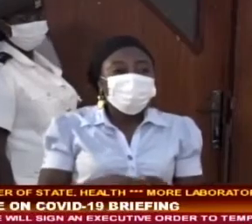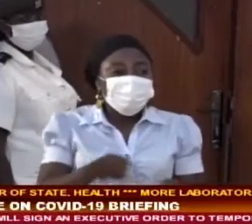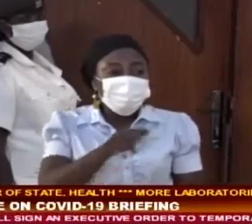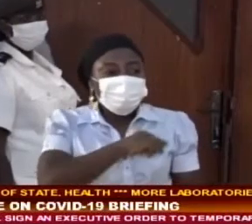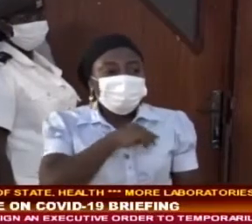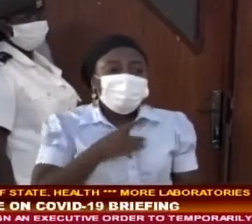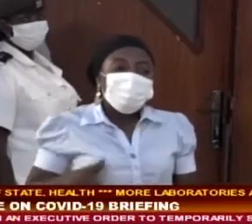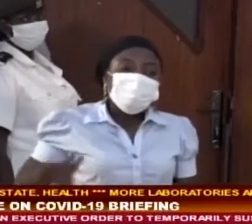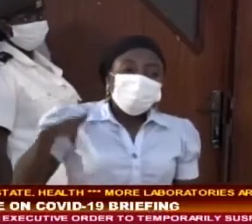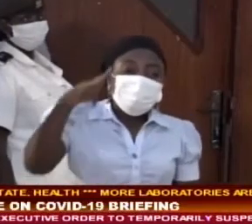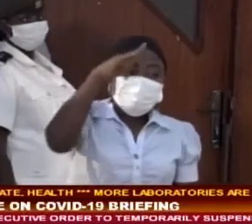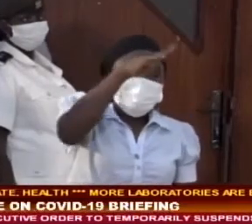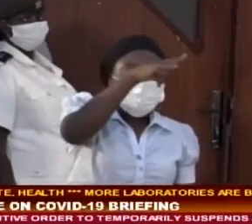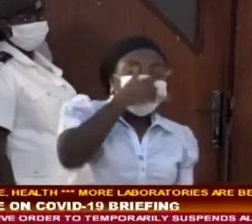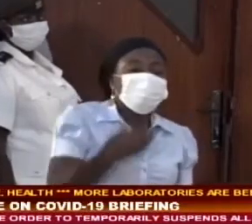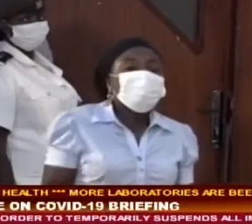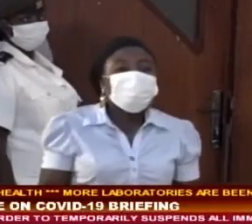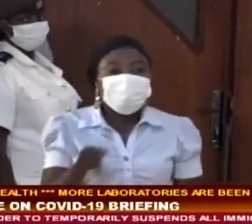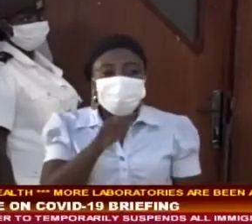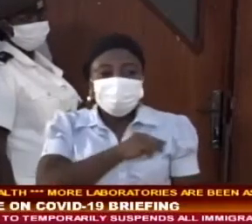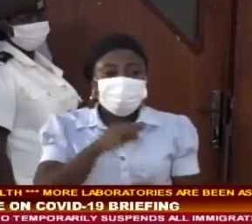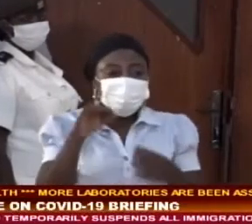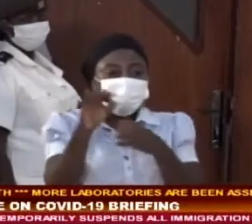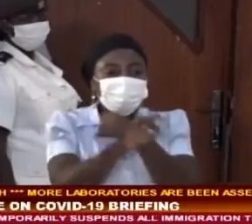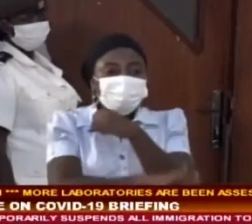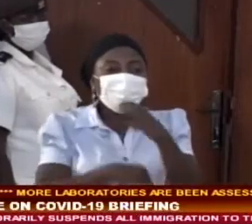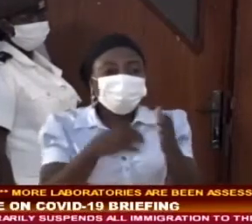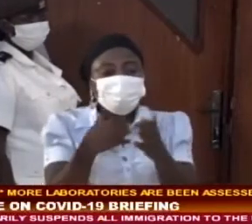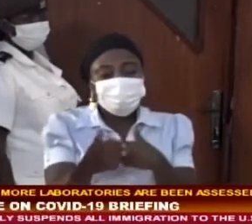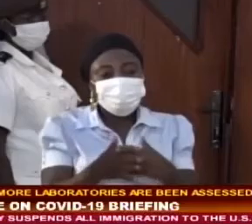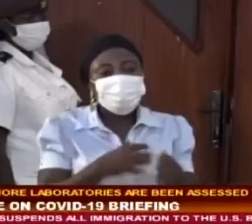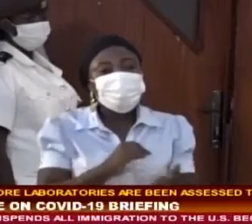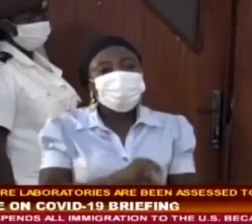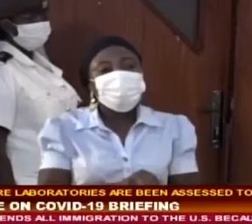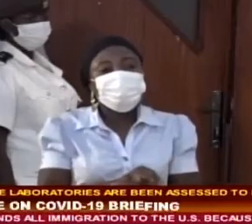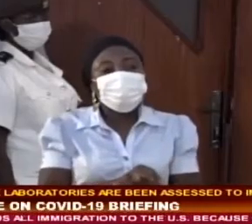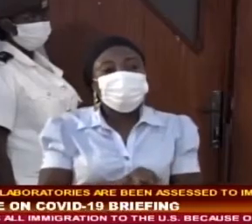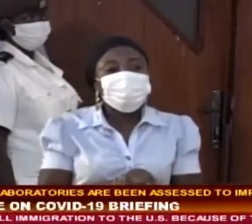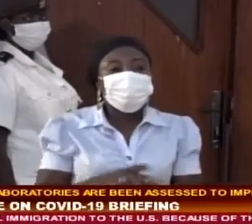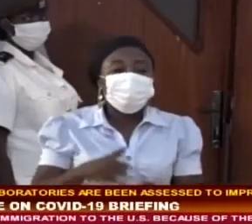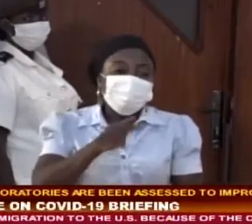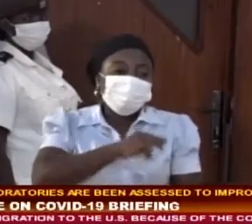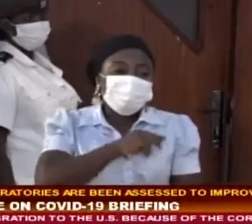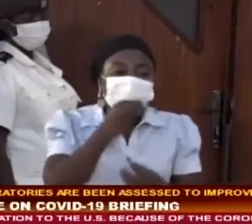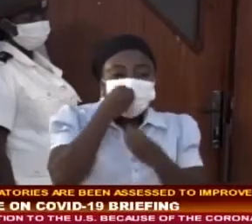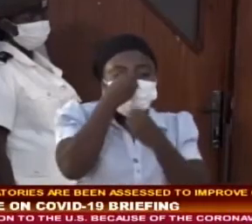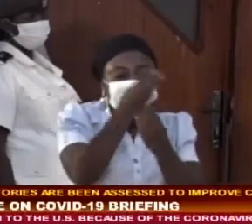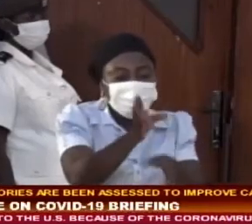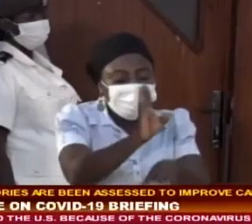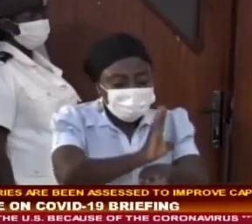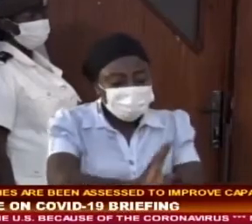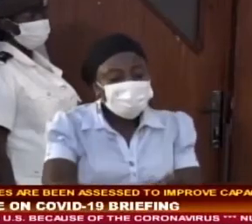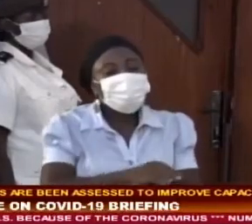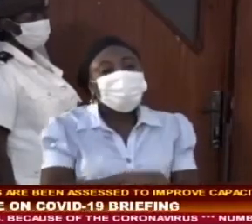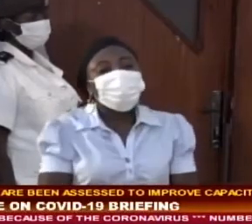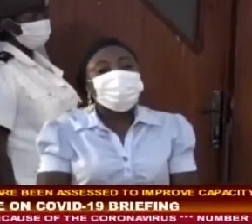Aviation, Honorable Minister of Foreign Affairs, Honorable Minister of Information and Culture,